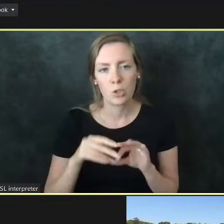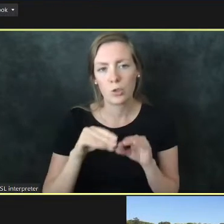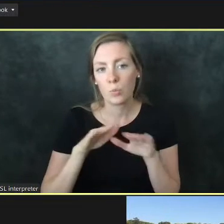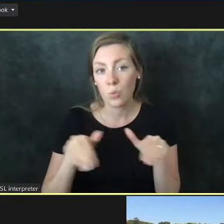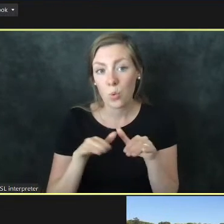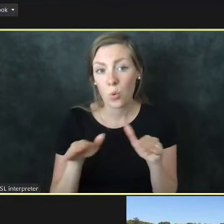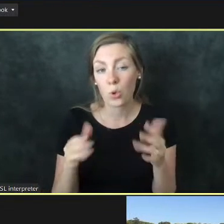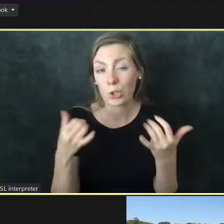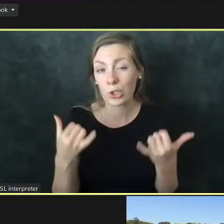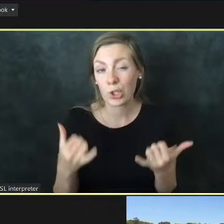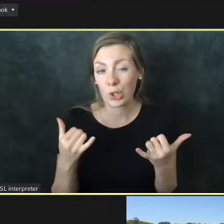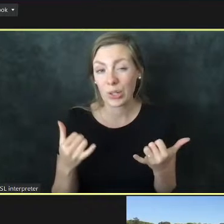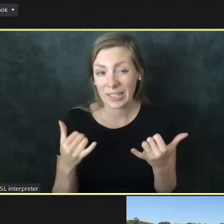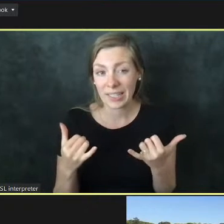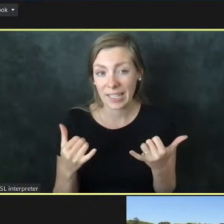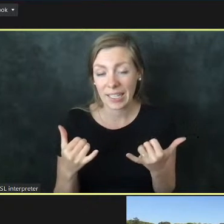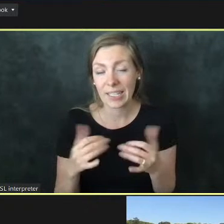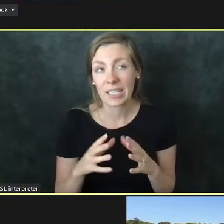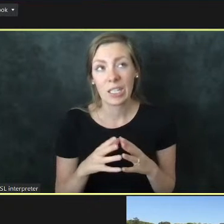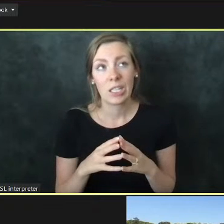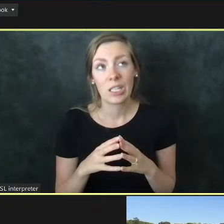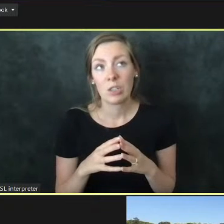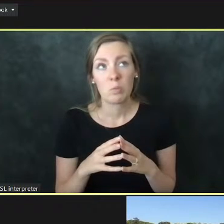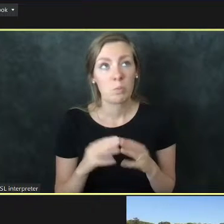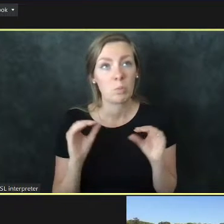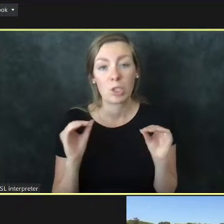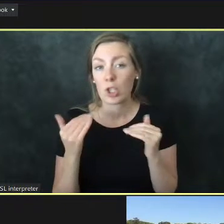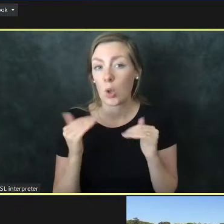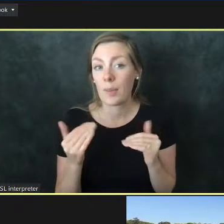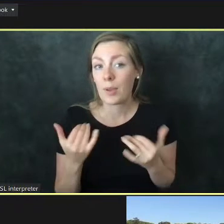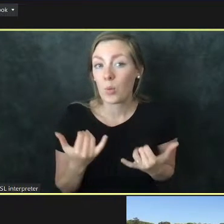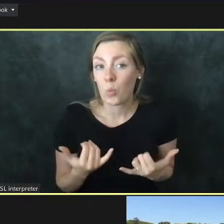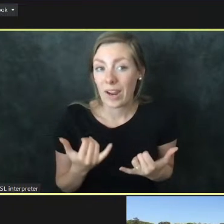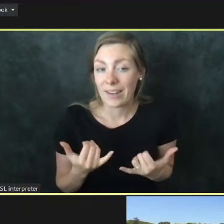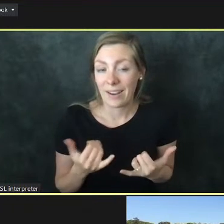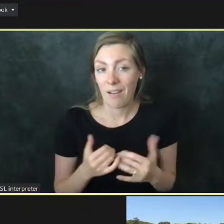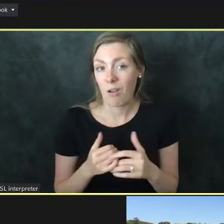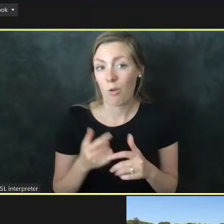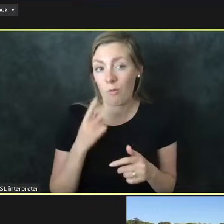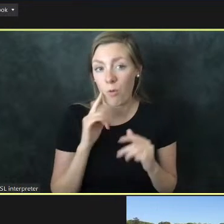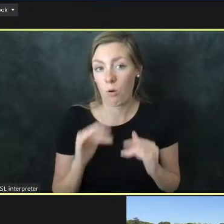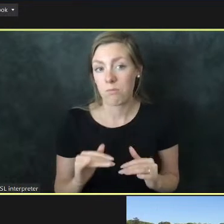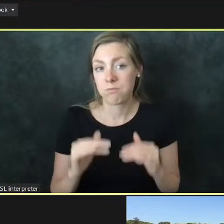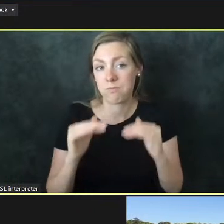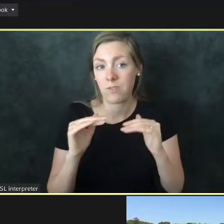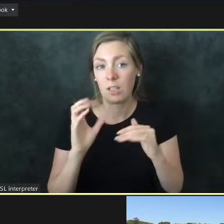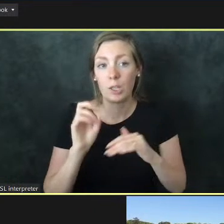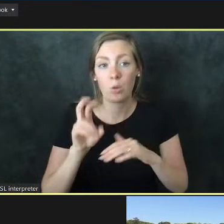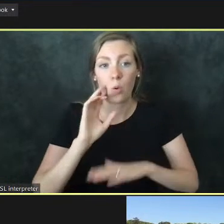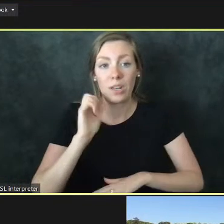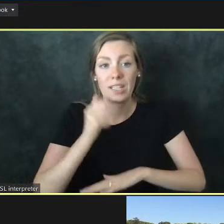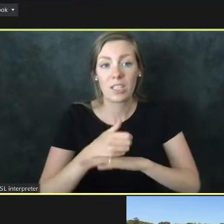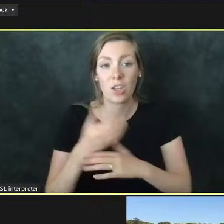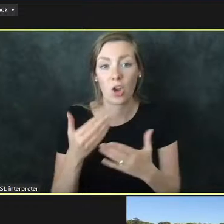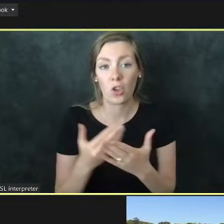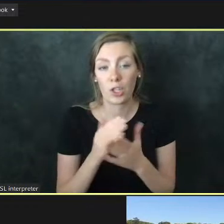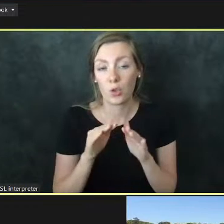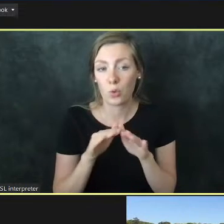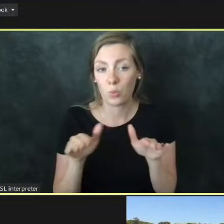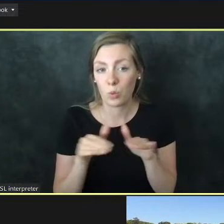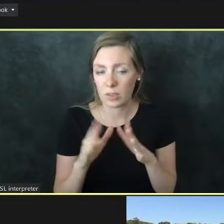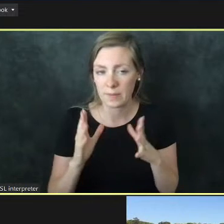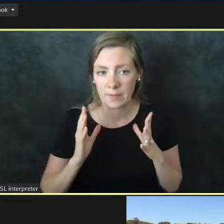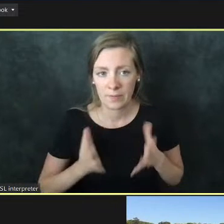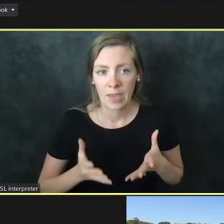that acerca we're de las in. albercas. We don't have any limitations on Ahorita no hay building or installing new pools. nada, As we get vamos to a hablar higher